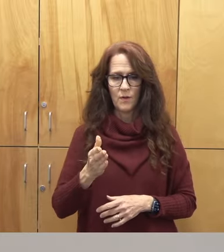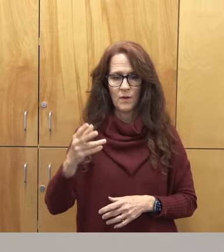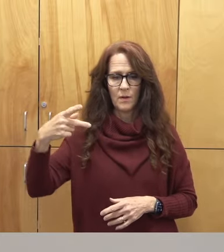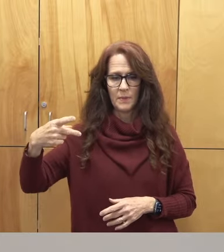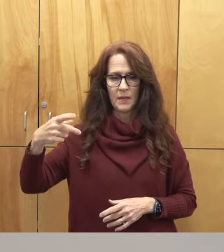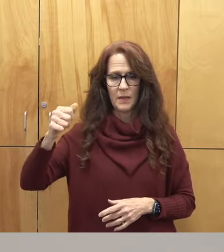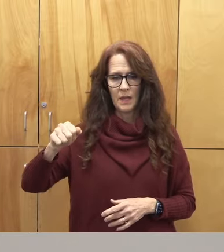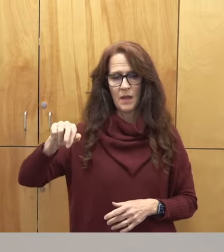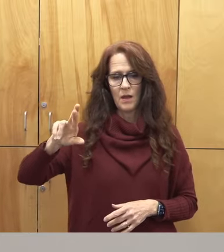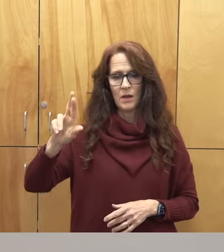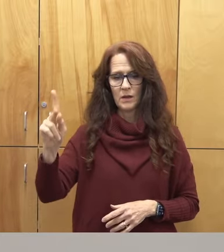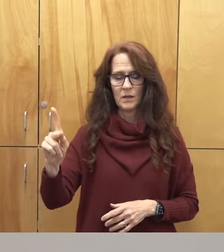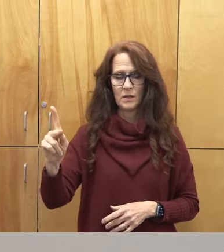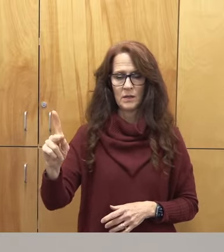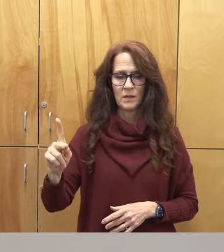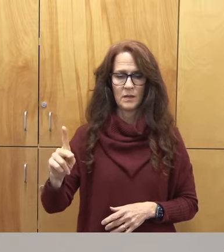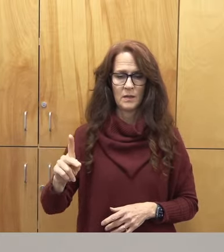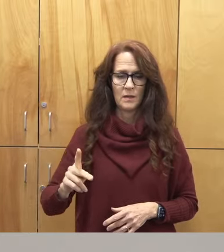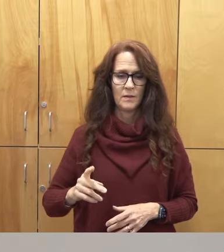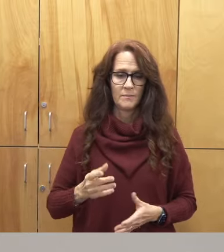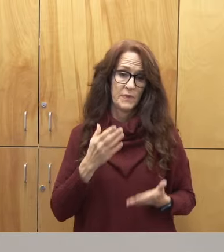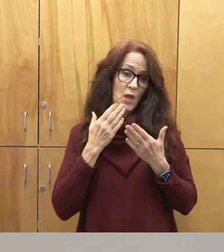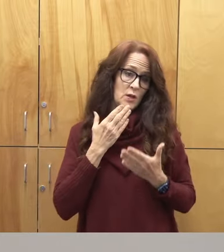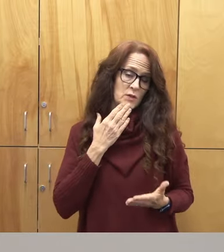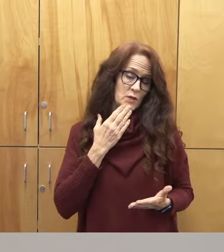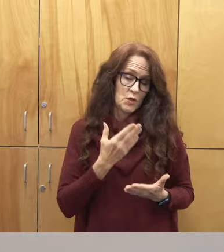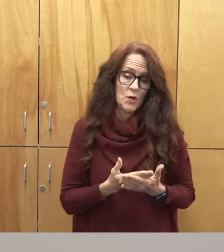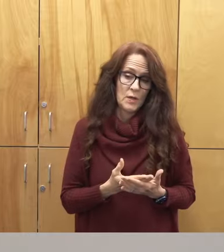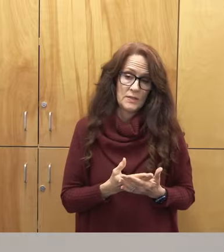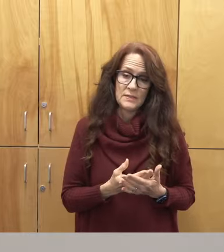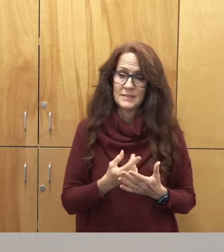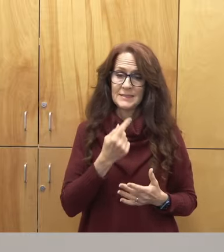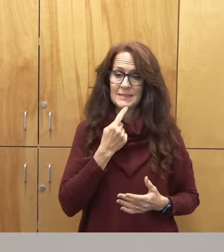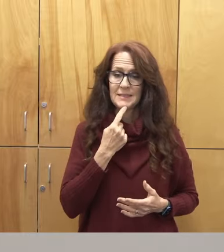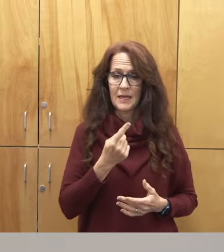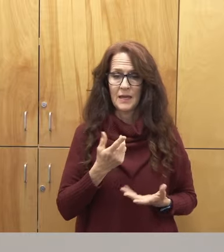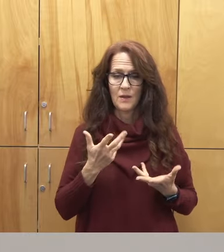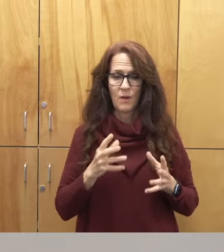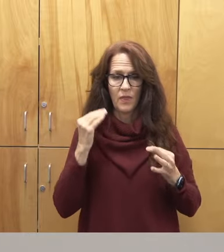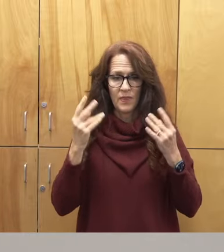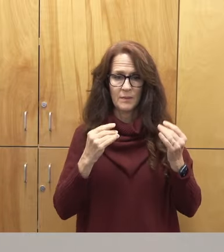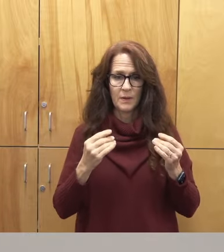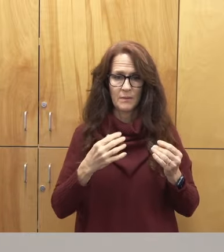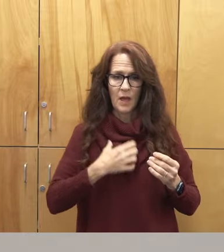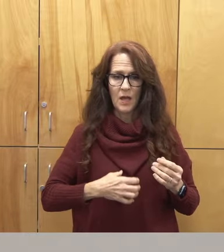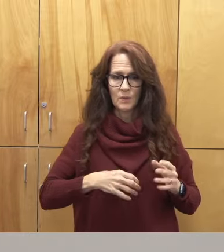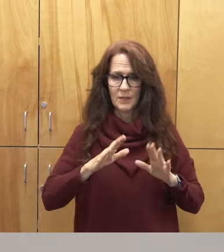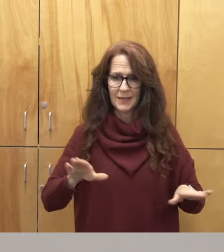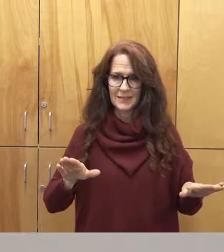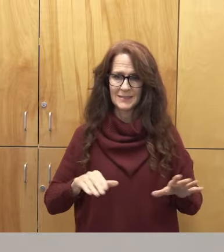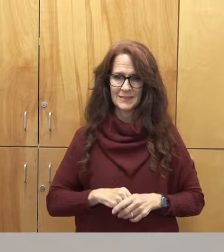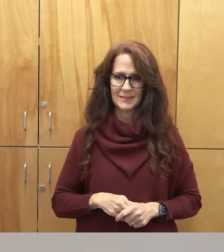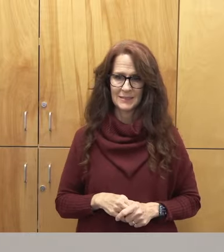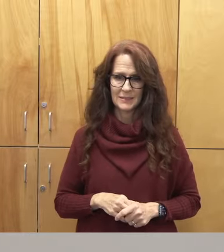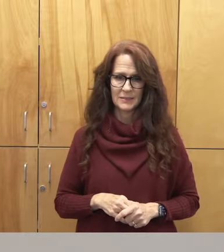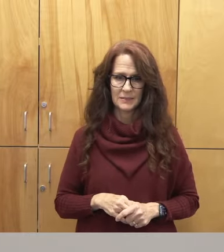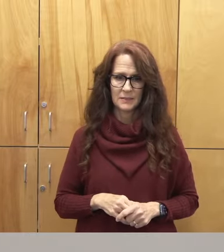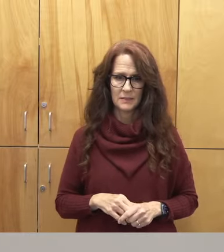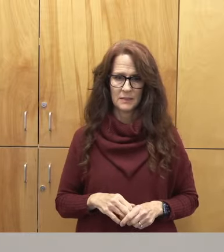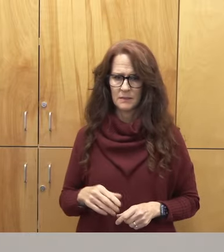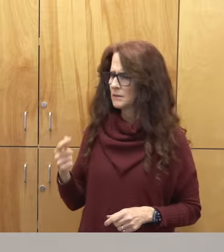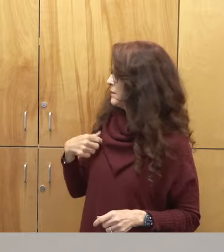longbeach.gov/park. And I thought that was good to mention because I don't want to think of kids hungry. Don't we make the food, Dr.